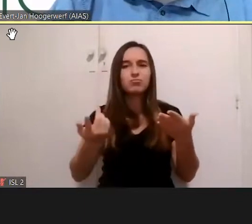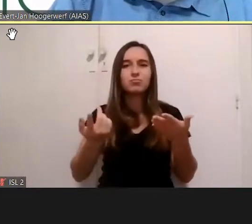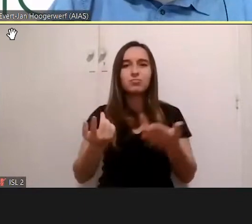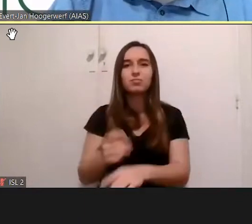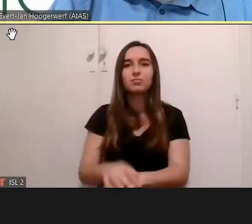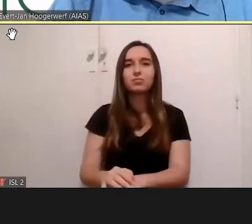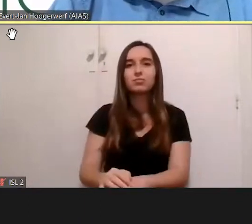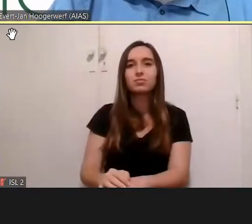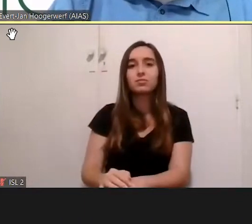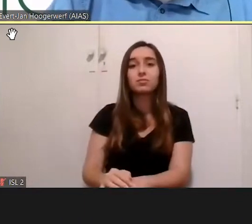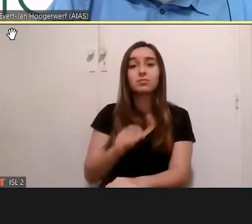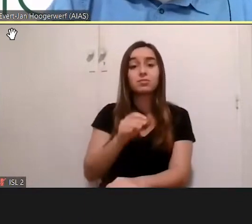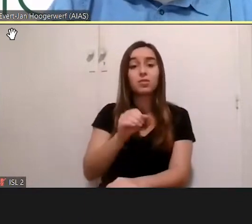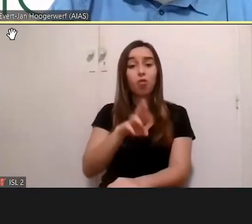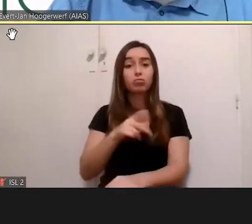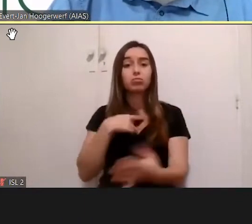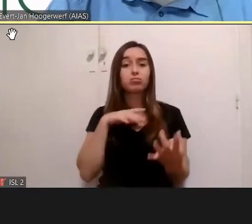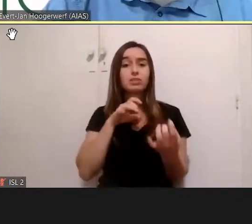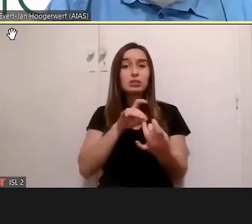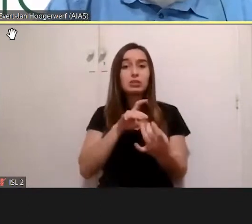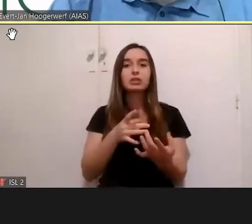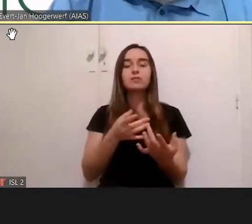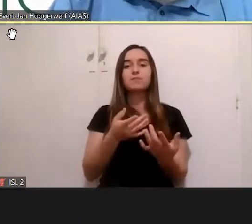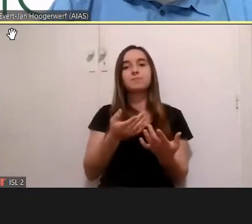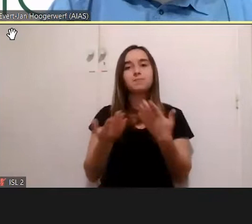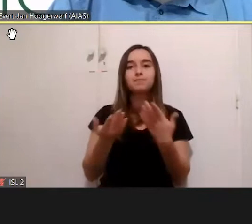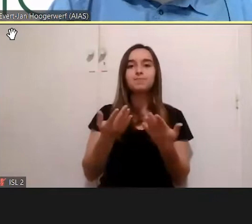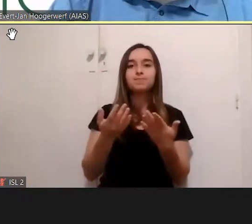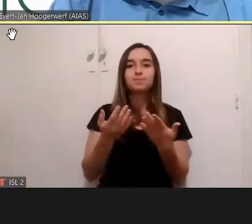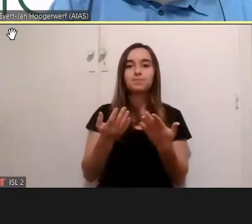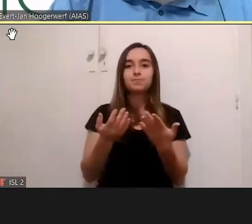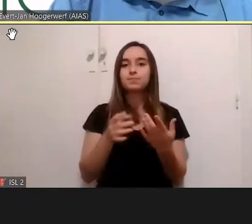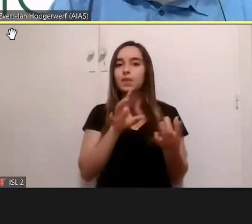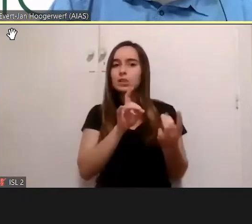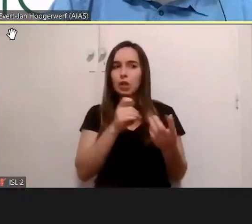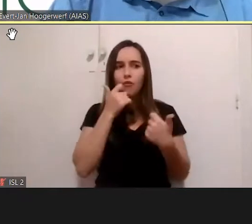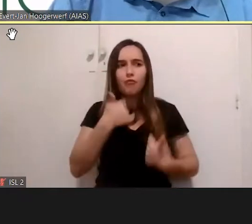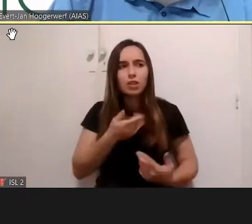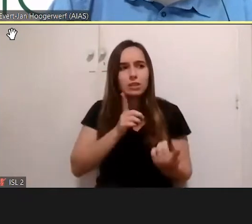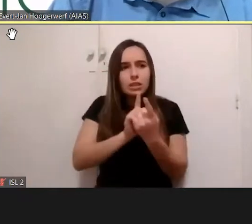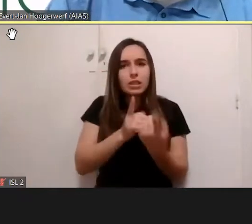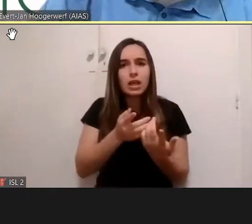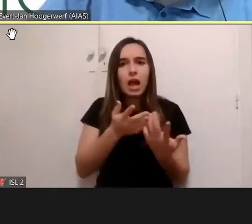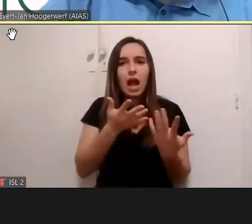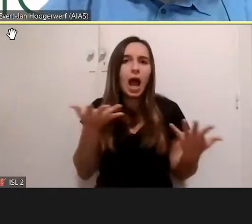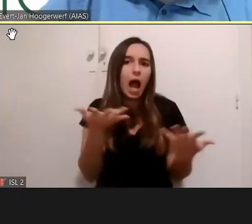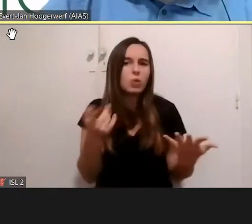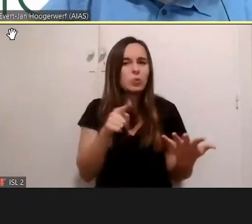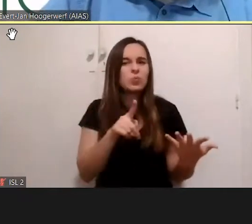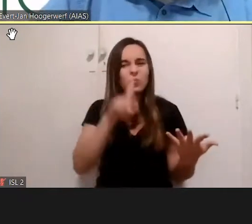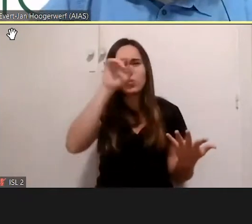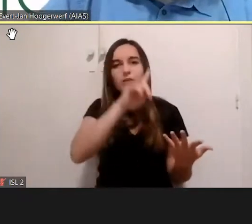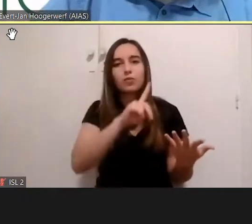the interaction paradigm itself. So how do people actually interact physically with the device?